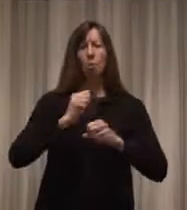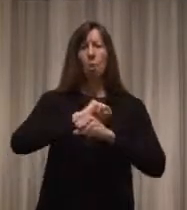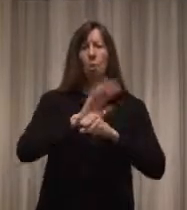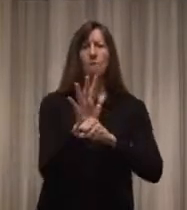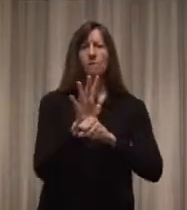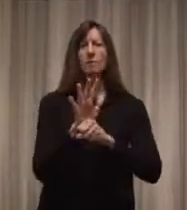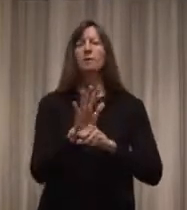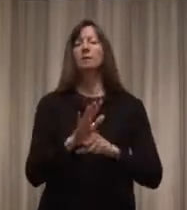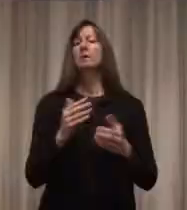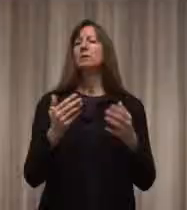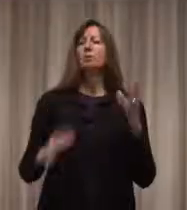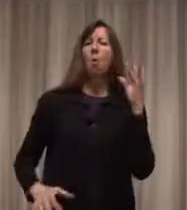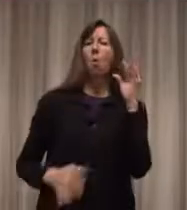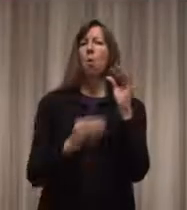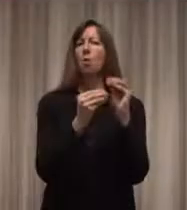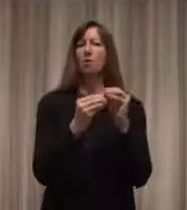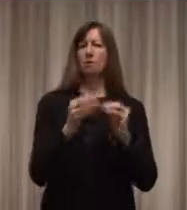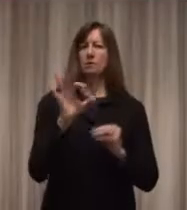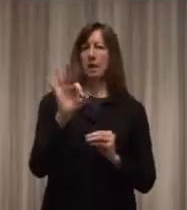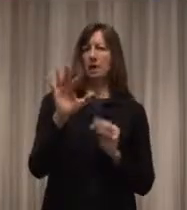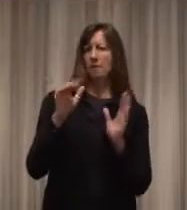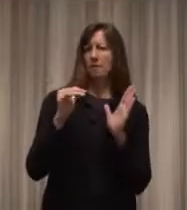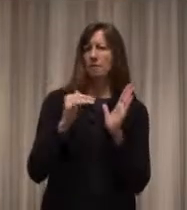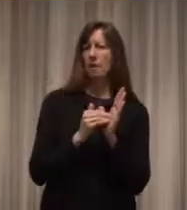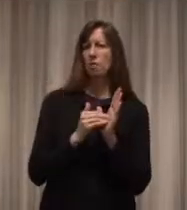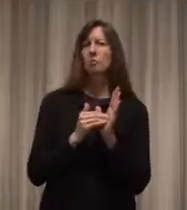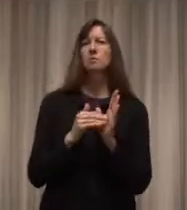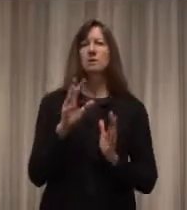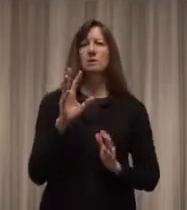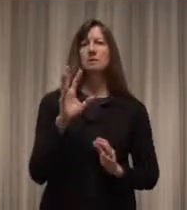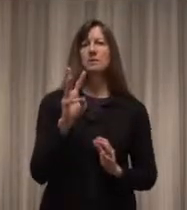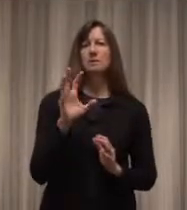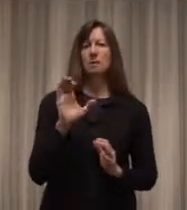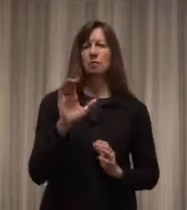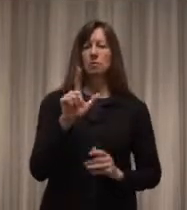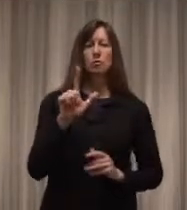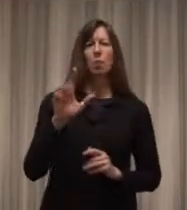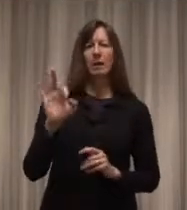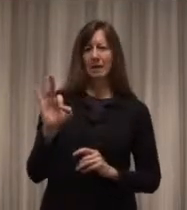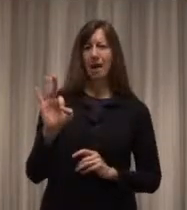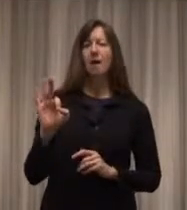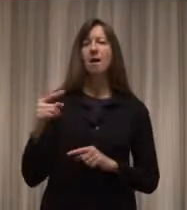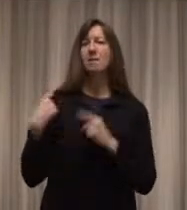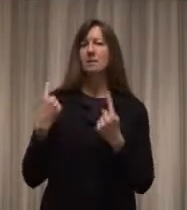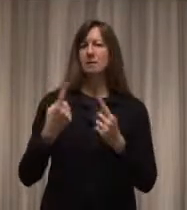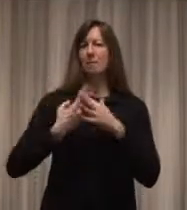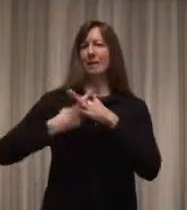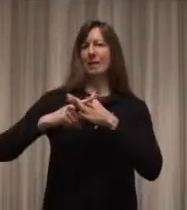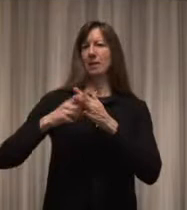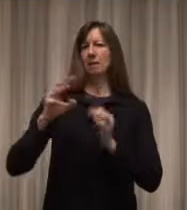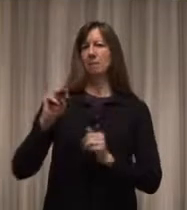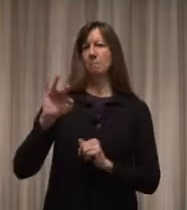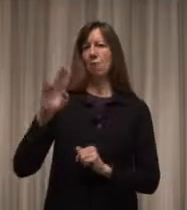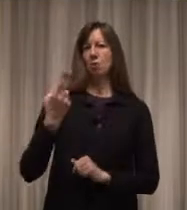at 9,629 since the beginning of the pandemic. We've tested